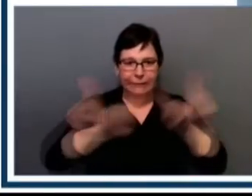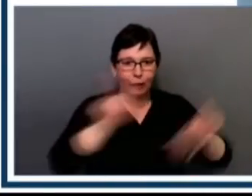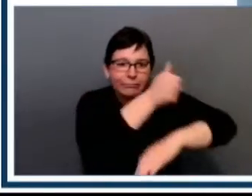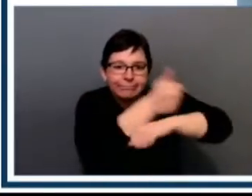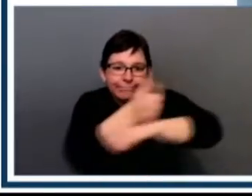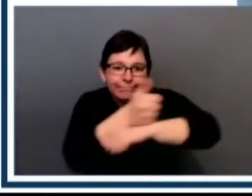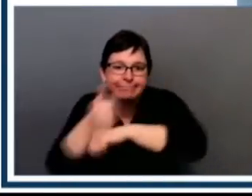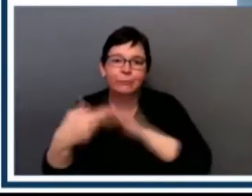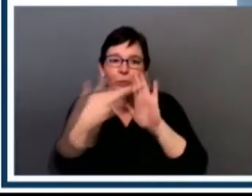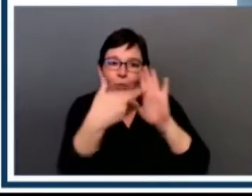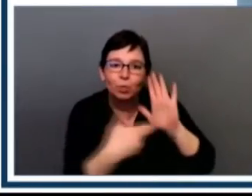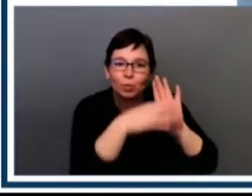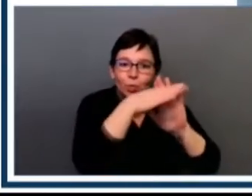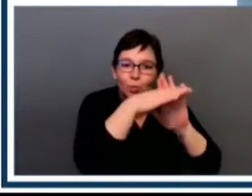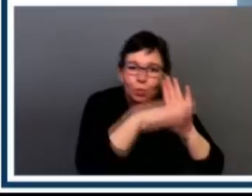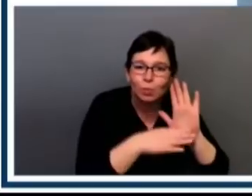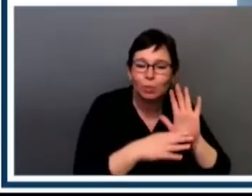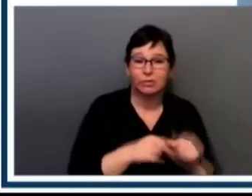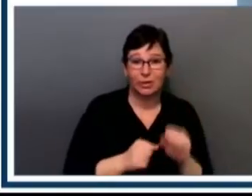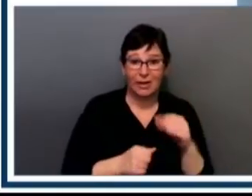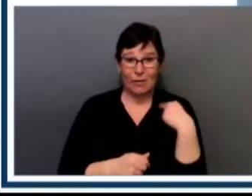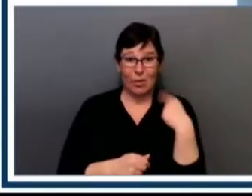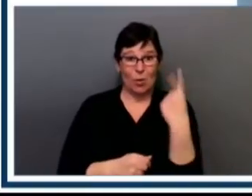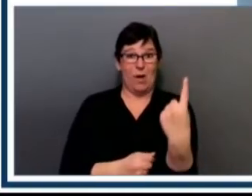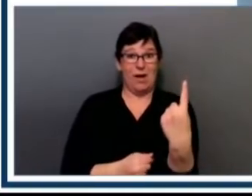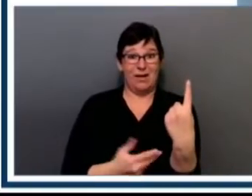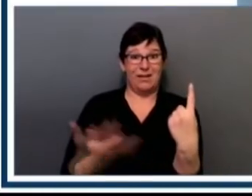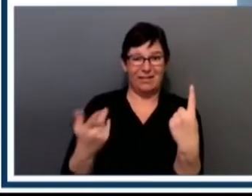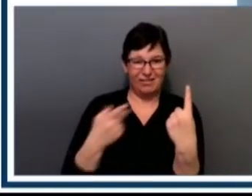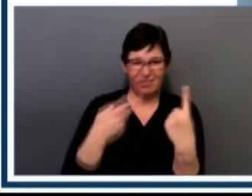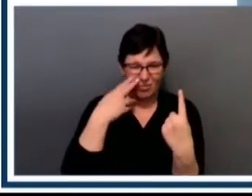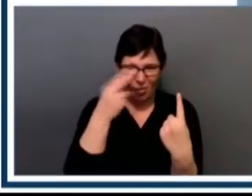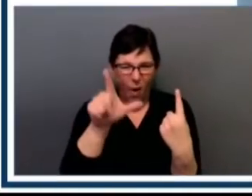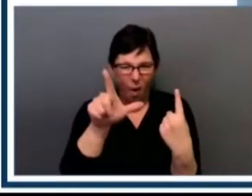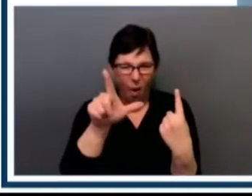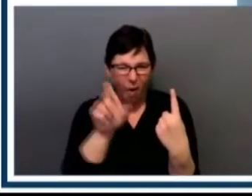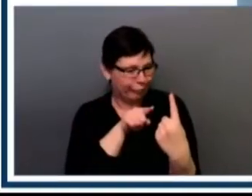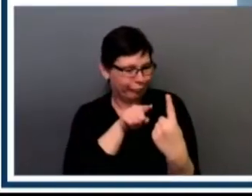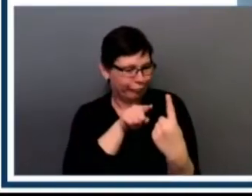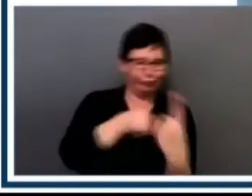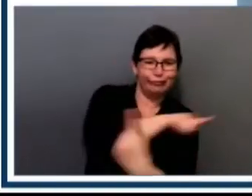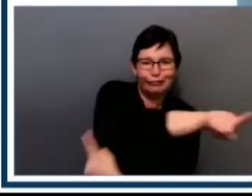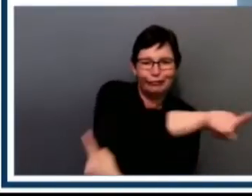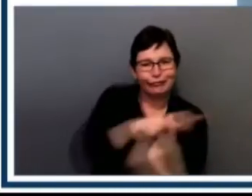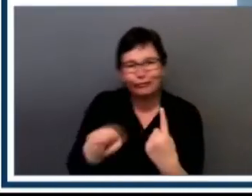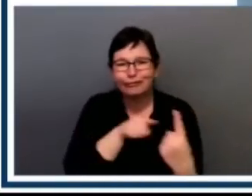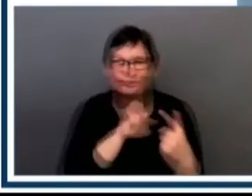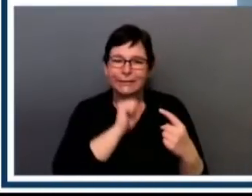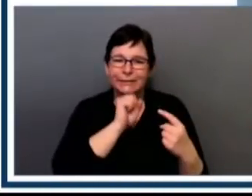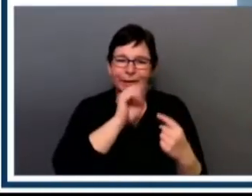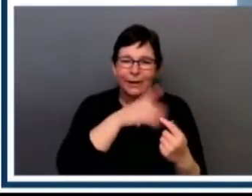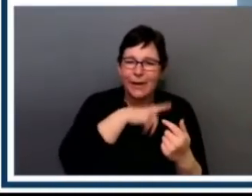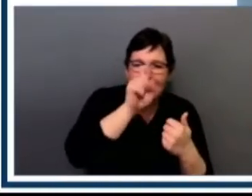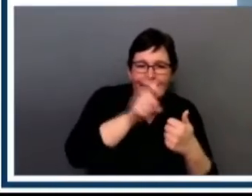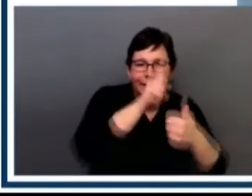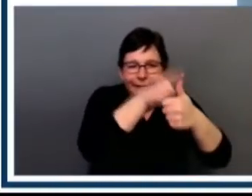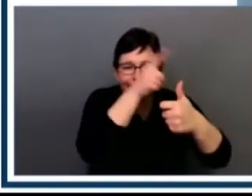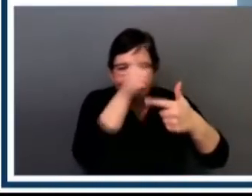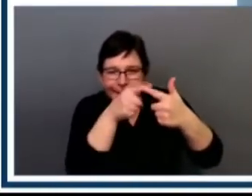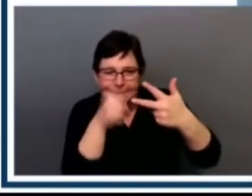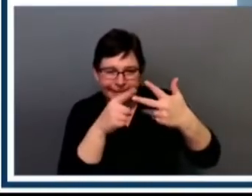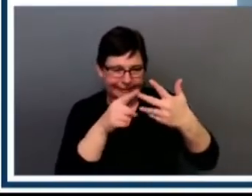have been important. And again, but we're changing that. We're in a place now where we still want people